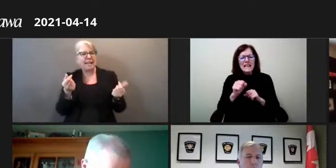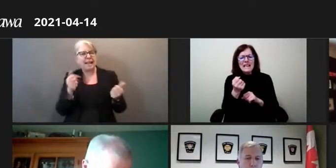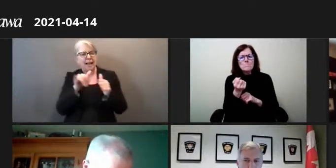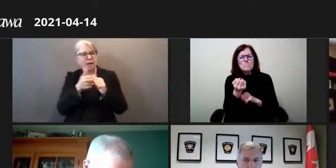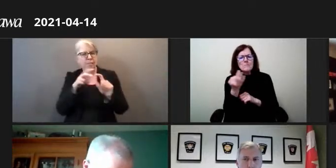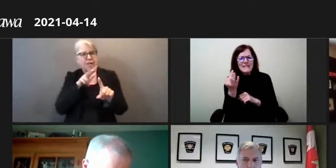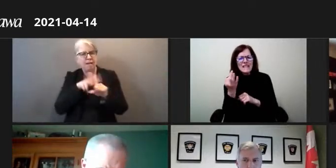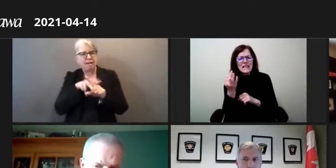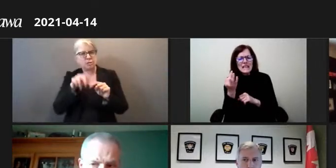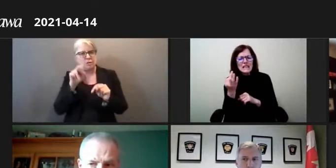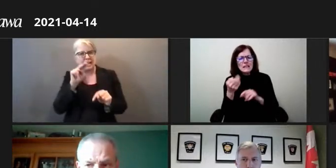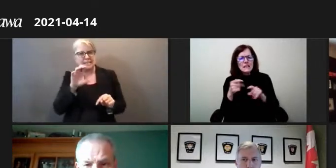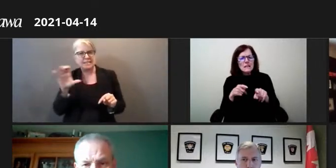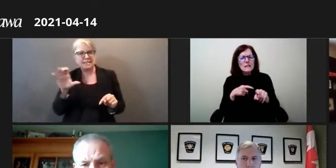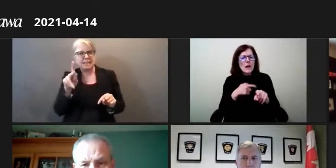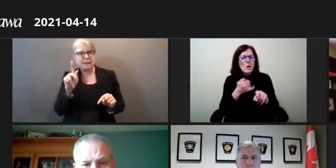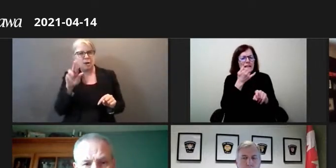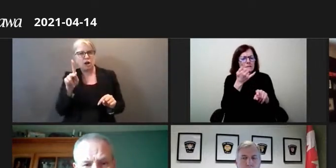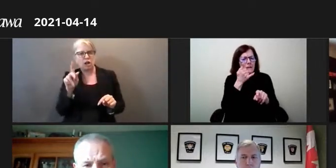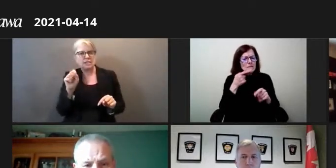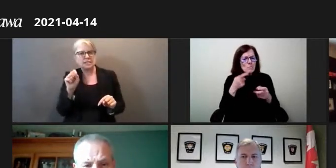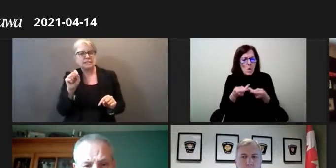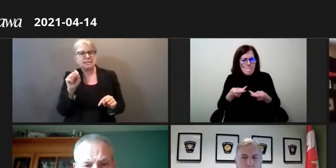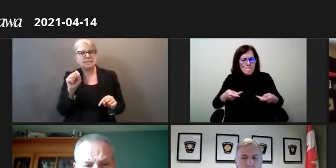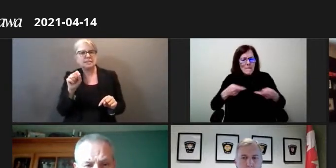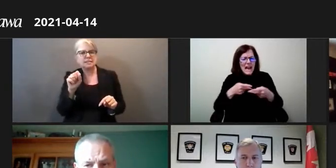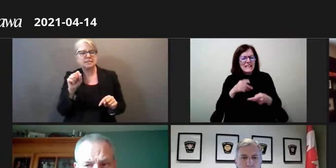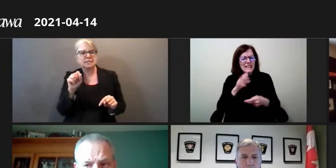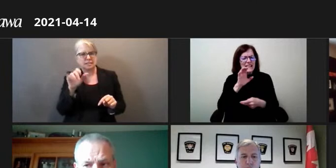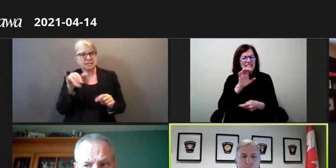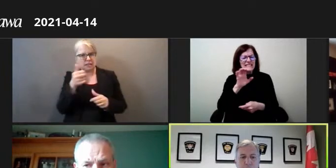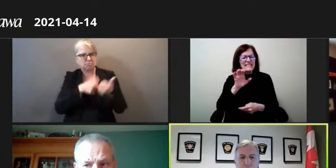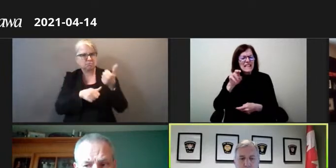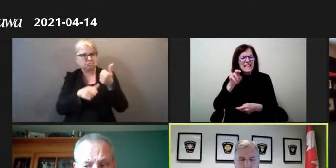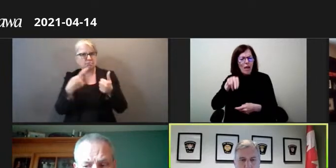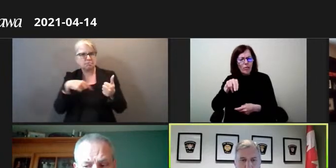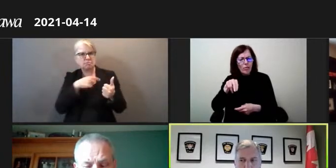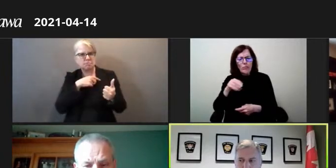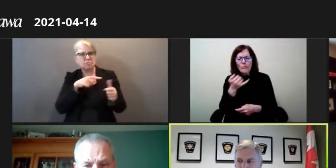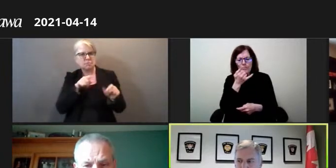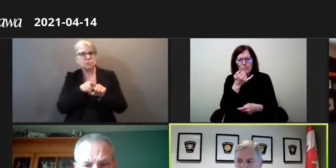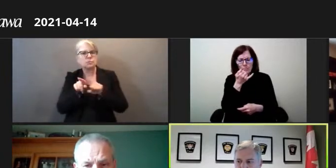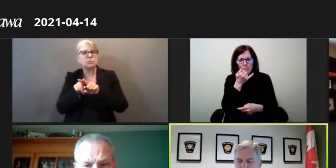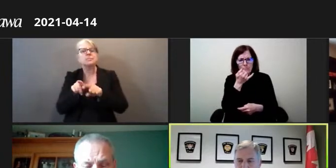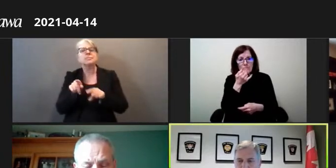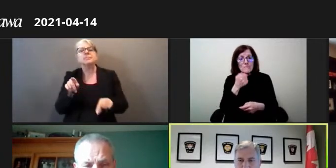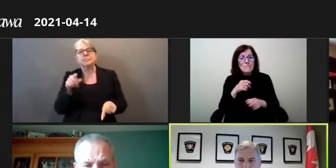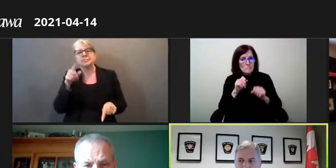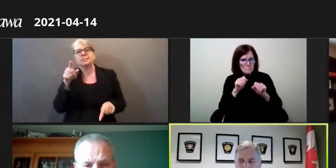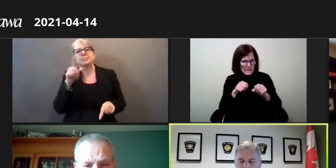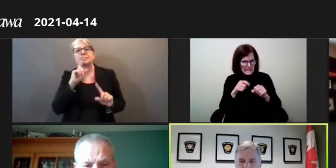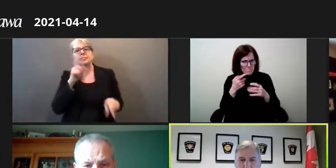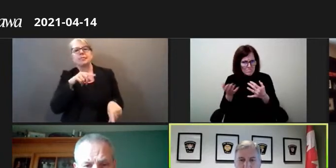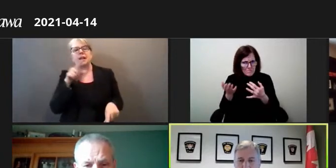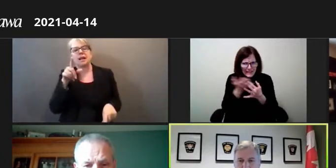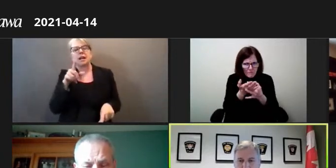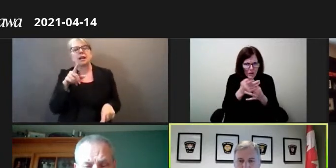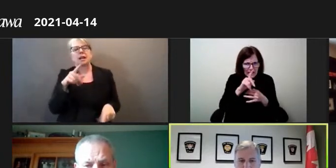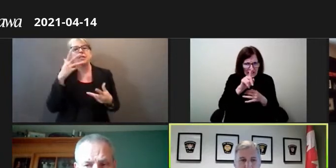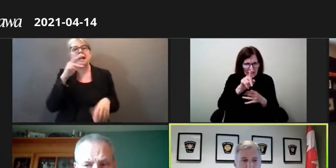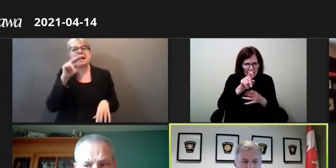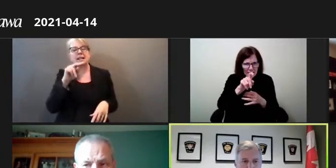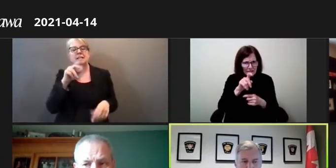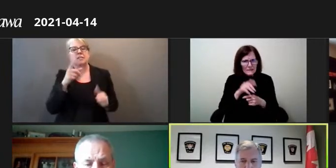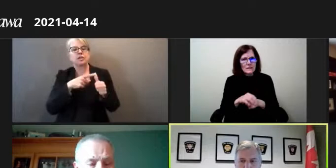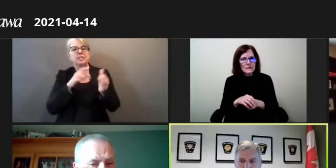that? Would that be in our wheelhouse as well? Do we have so enforcement on NCC property? First, the